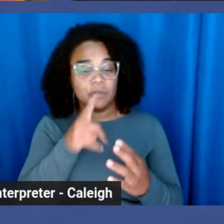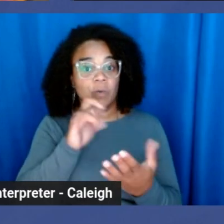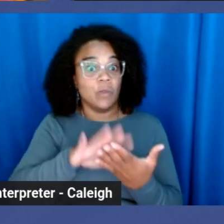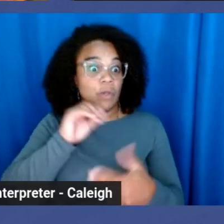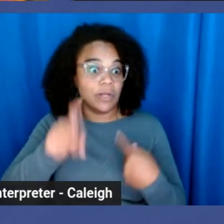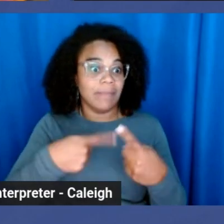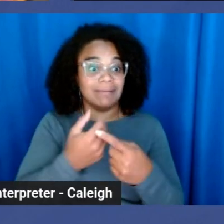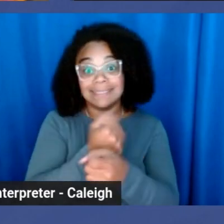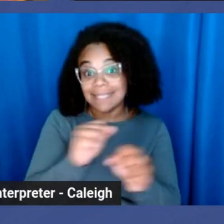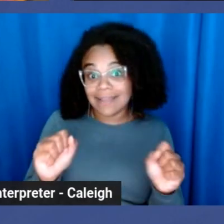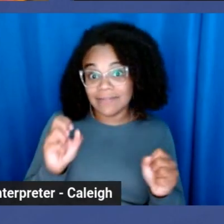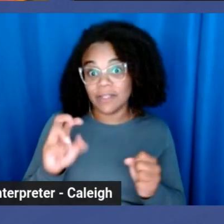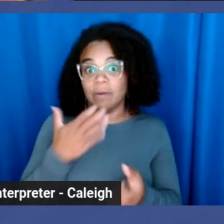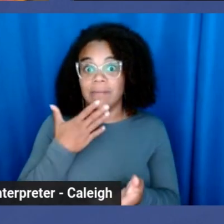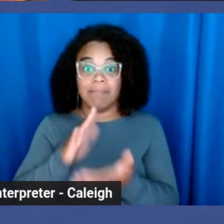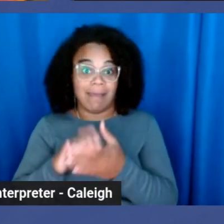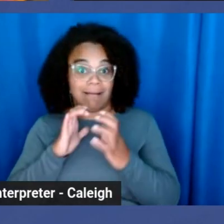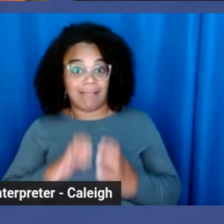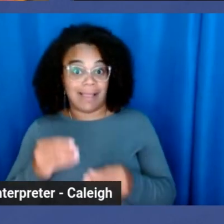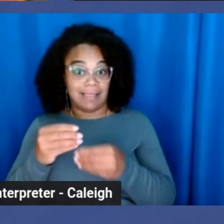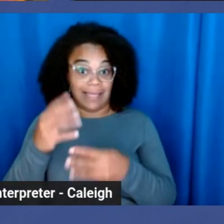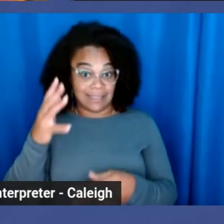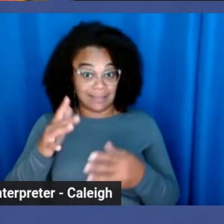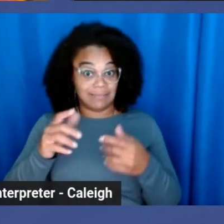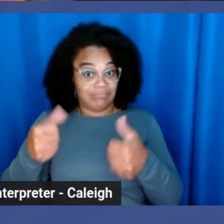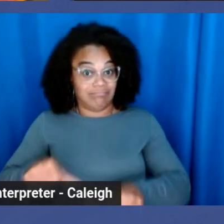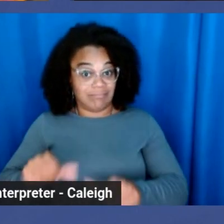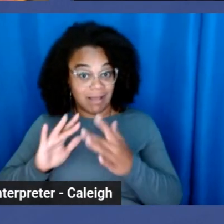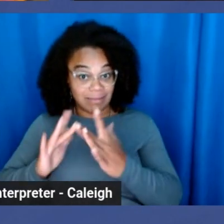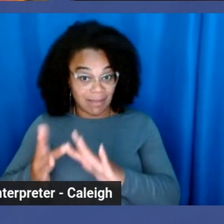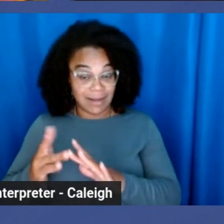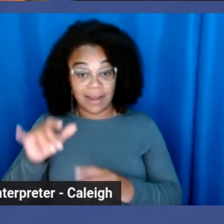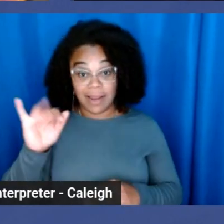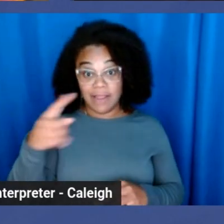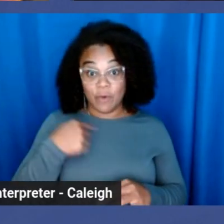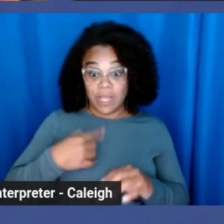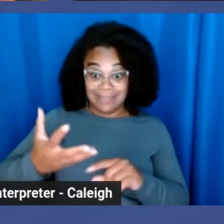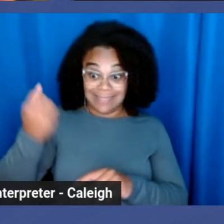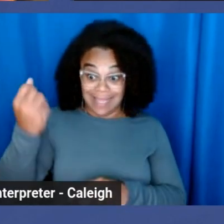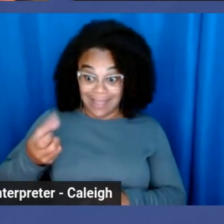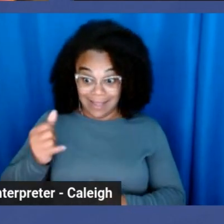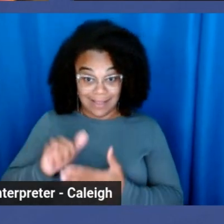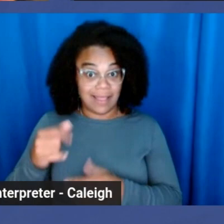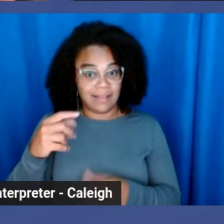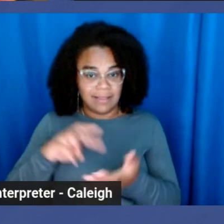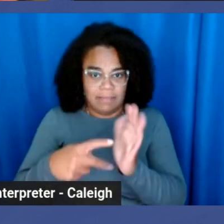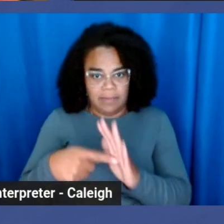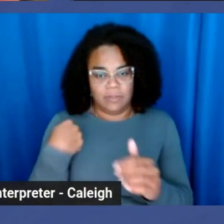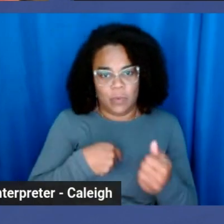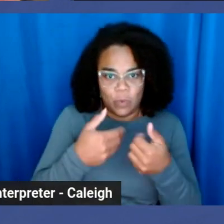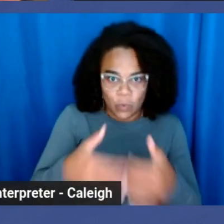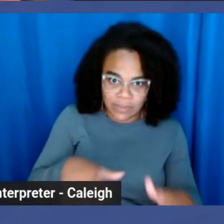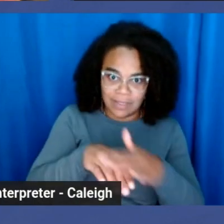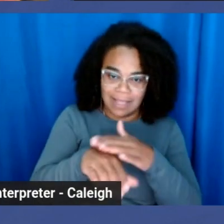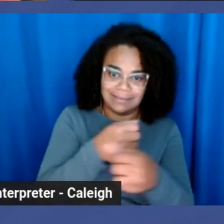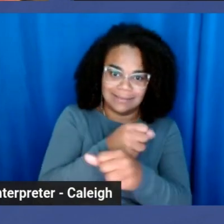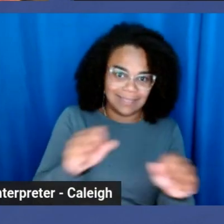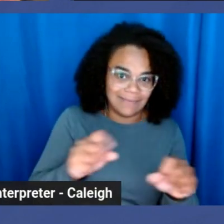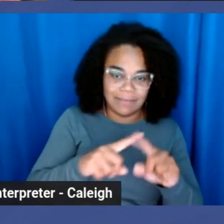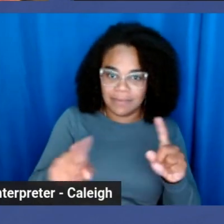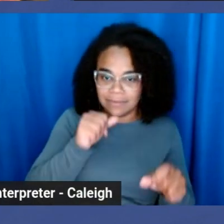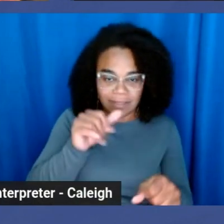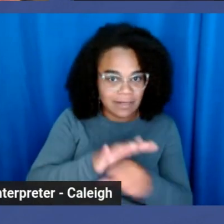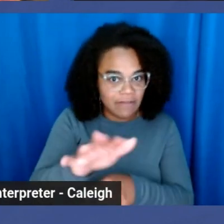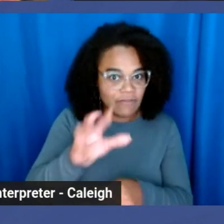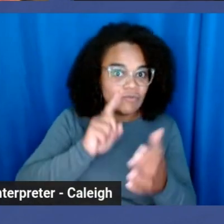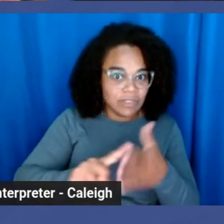and bad client lists online, right? So if we remove all of that, we are actually losing access to safety, but there's not as much research on that because we're not